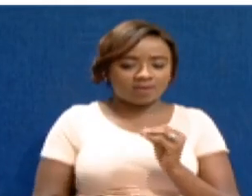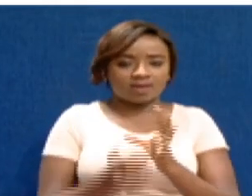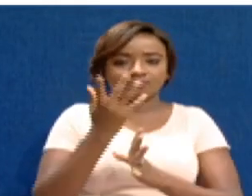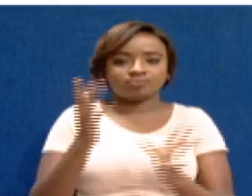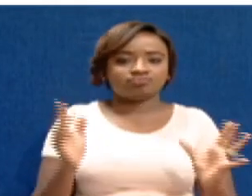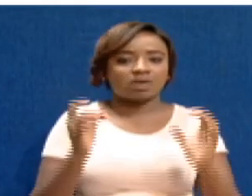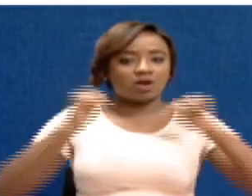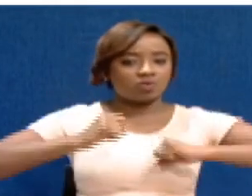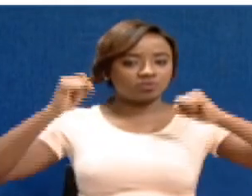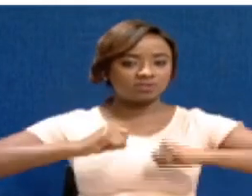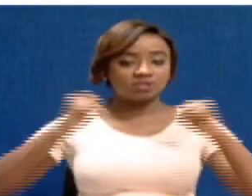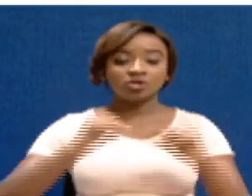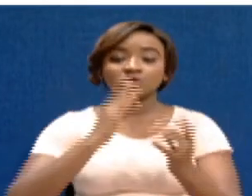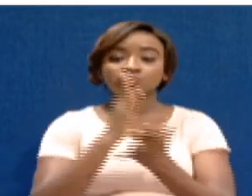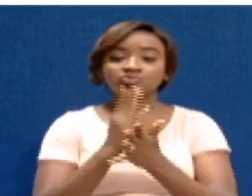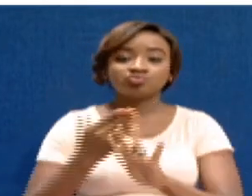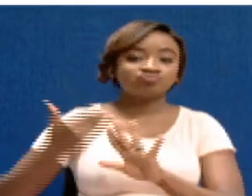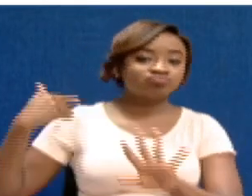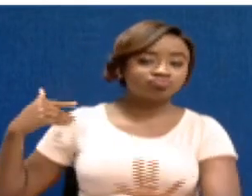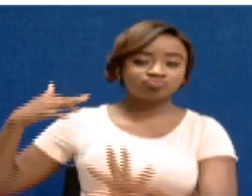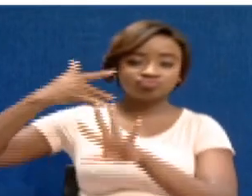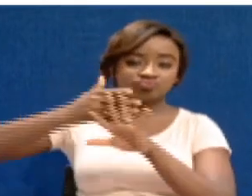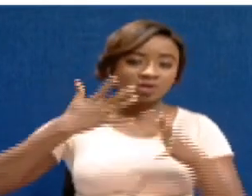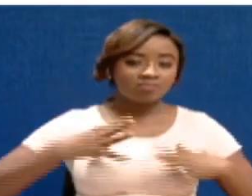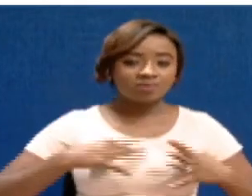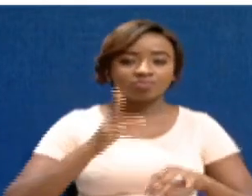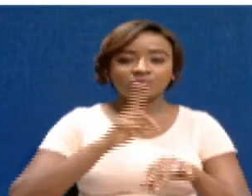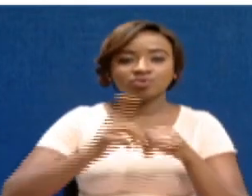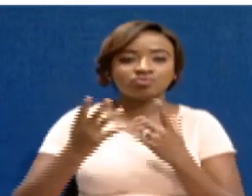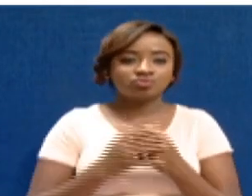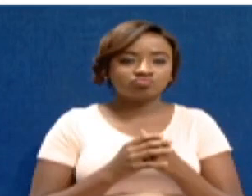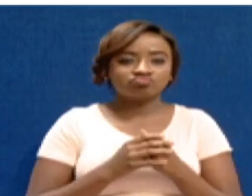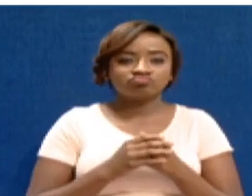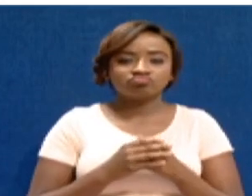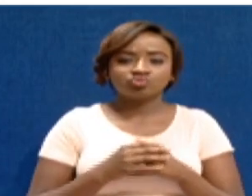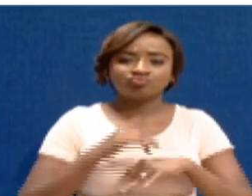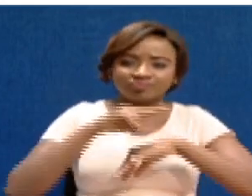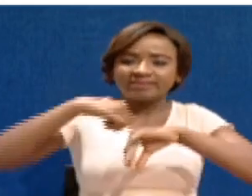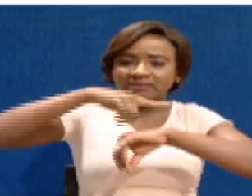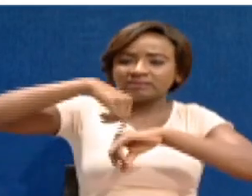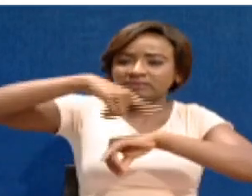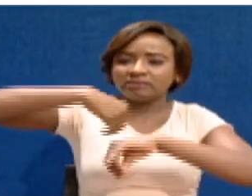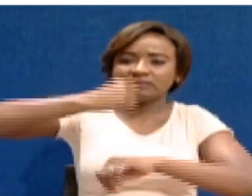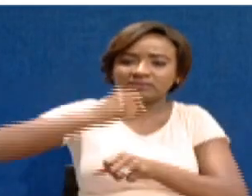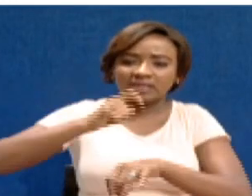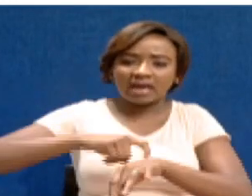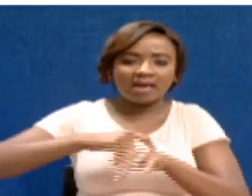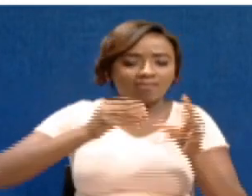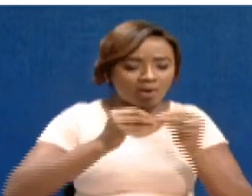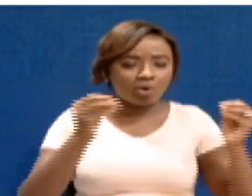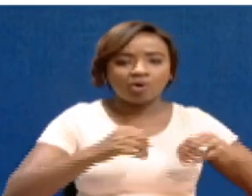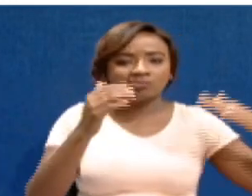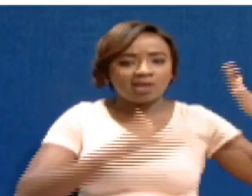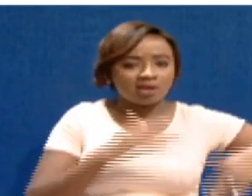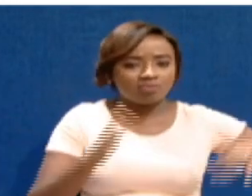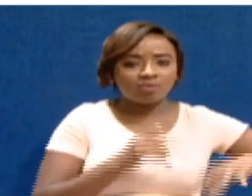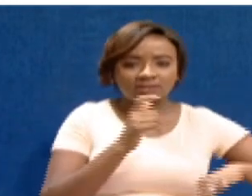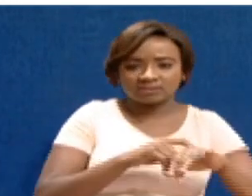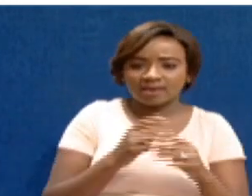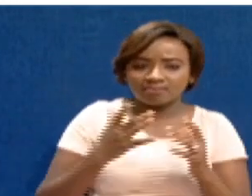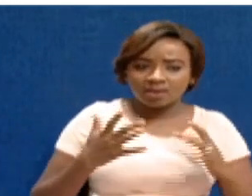ago. 1994. Yeah. Ghana, the overthrow by Jerry Rawlings and execution of a former head of